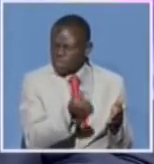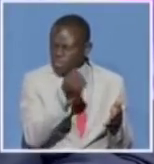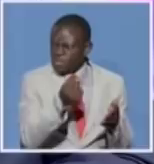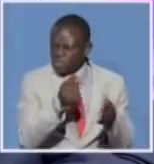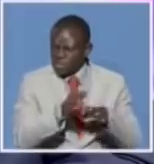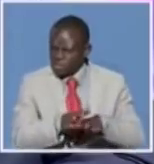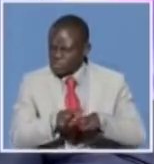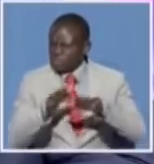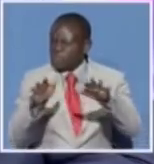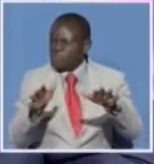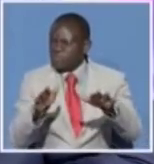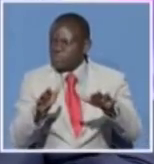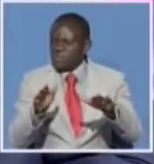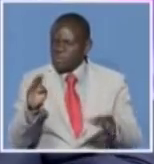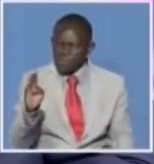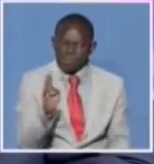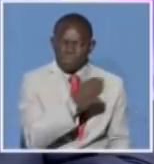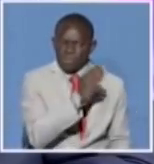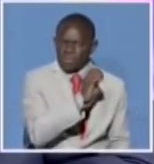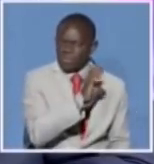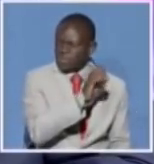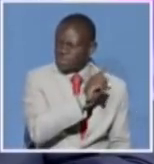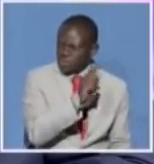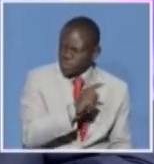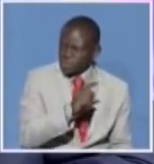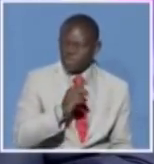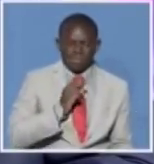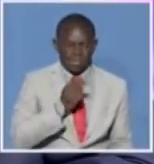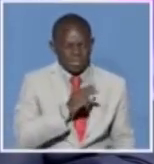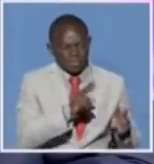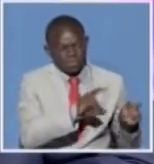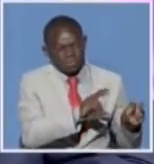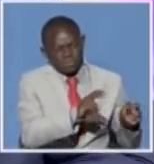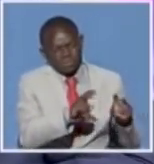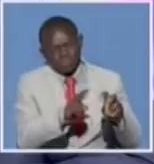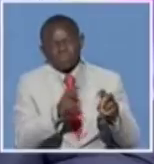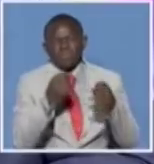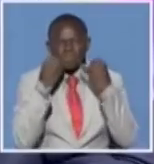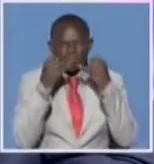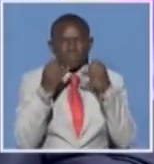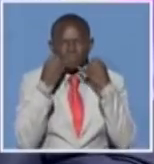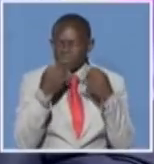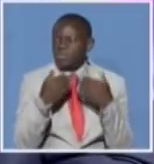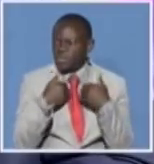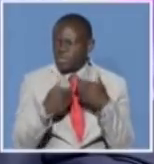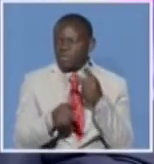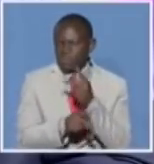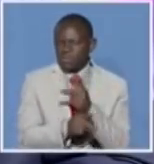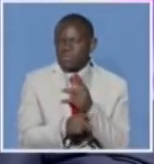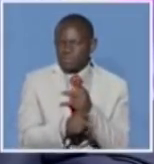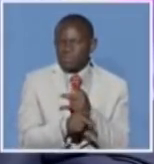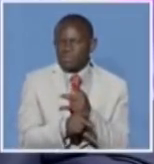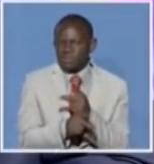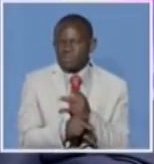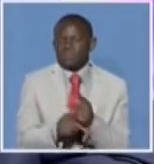council. So meaning that we have firm information and evidence on what we actually needed